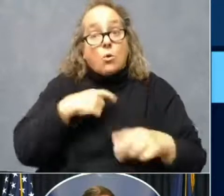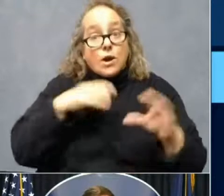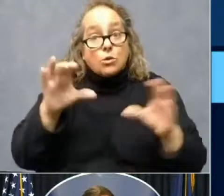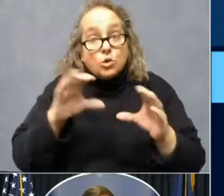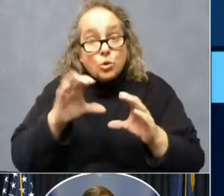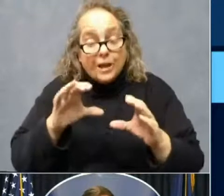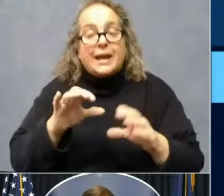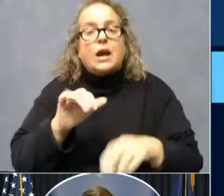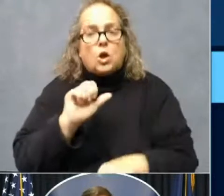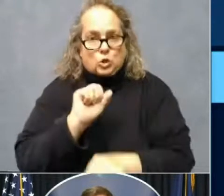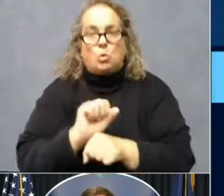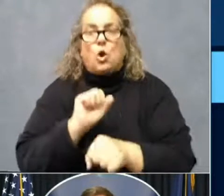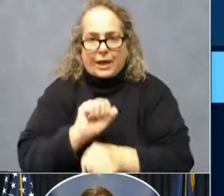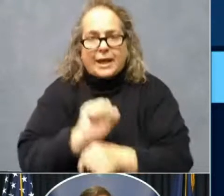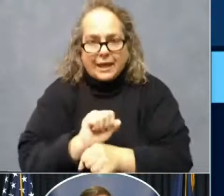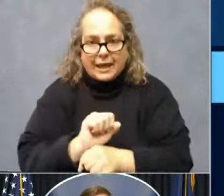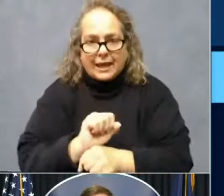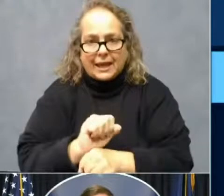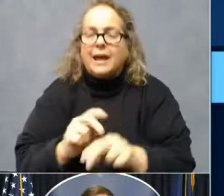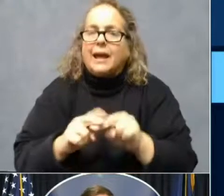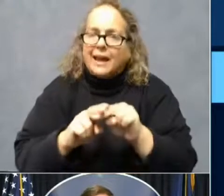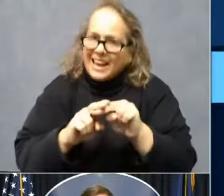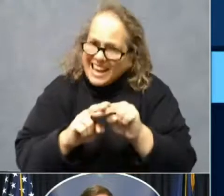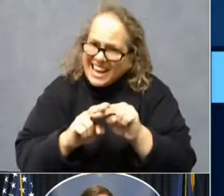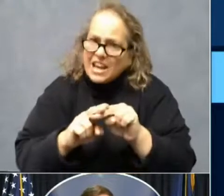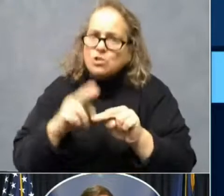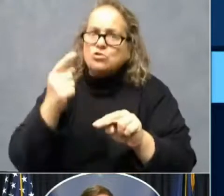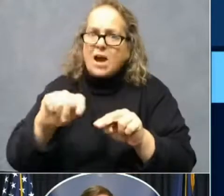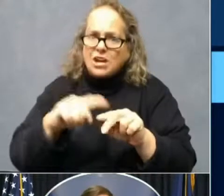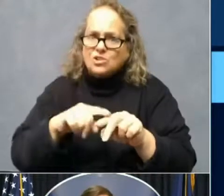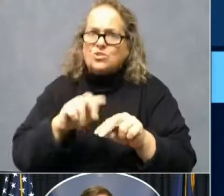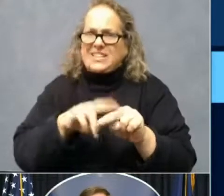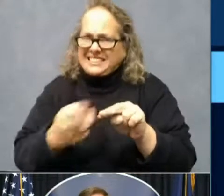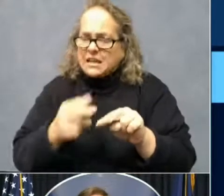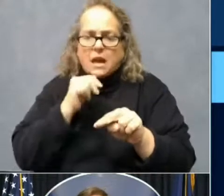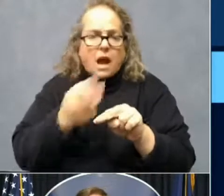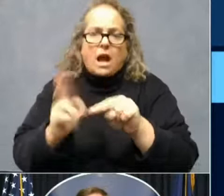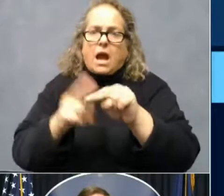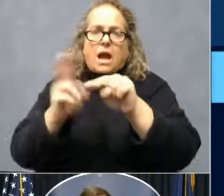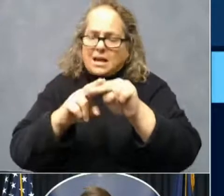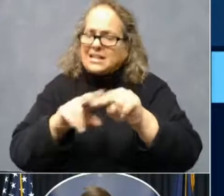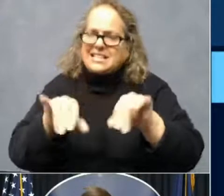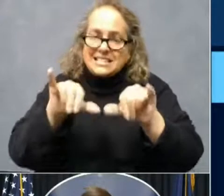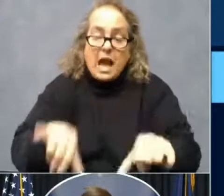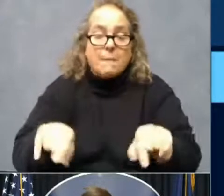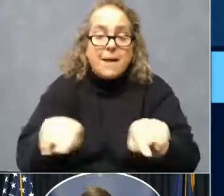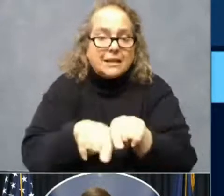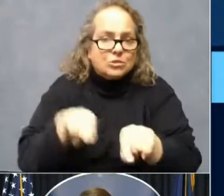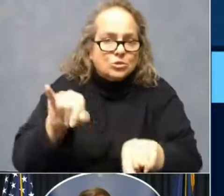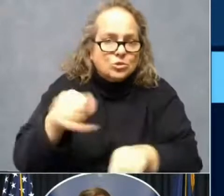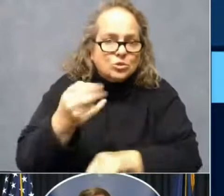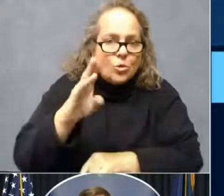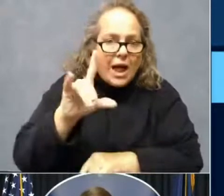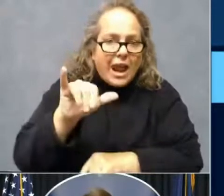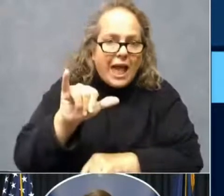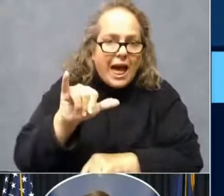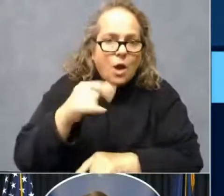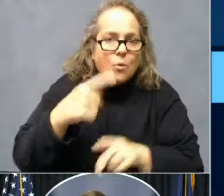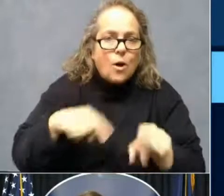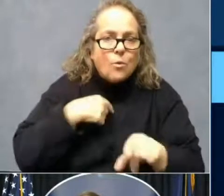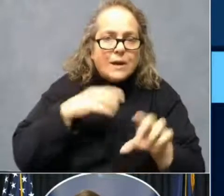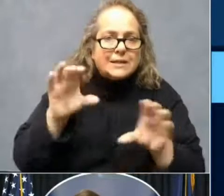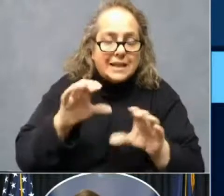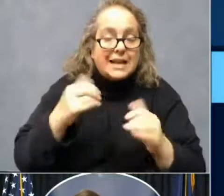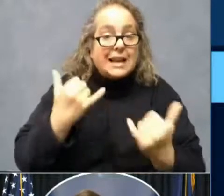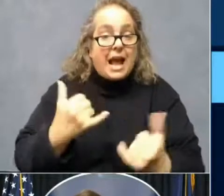in July. We're using pretty much the same game plan as July. And that's now what the White House is asking every other state